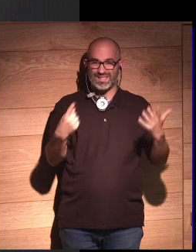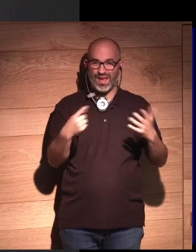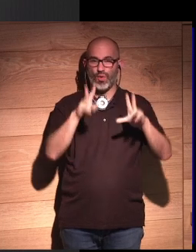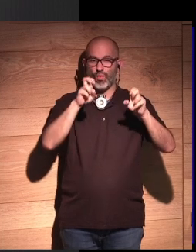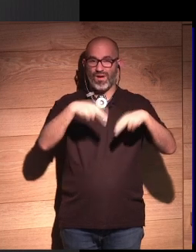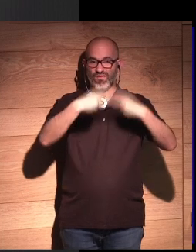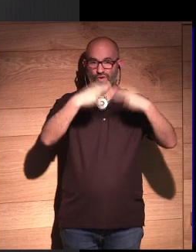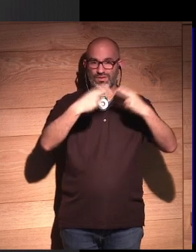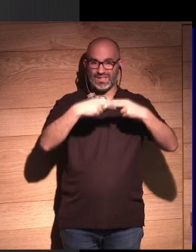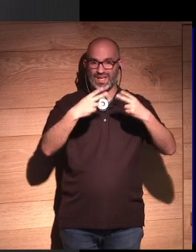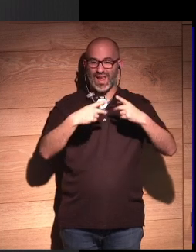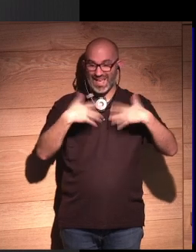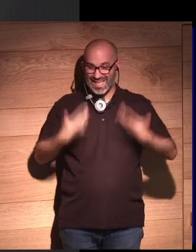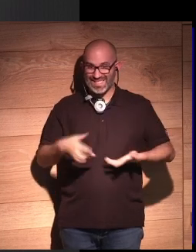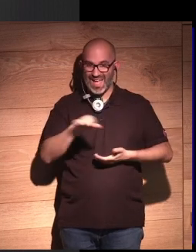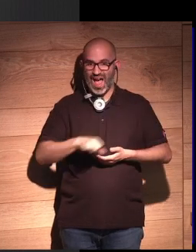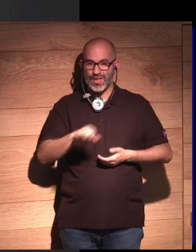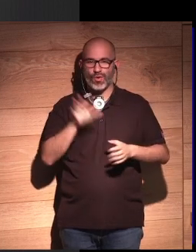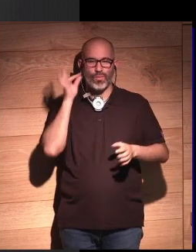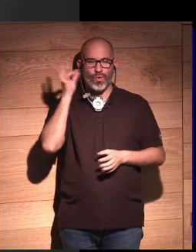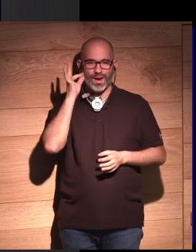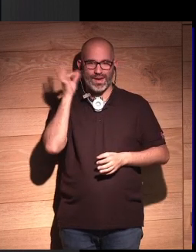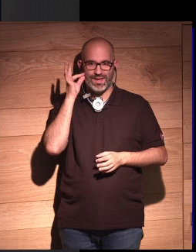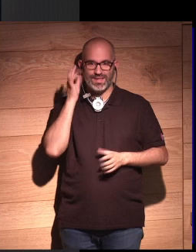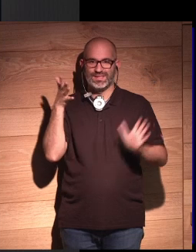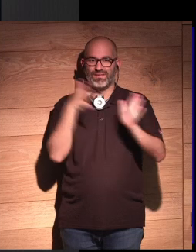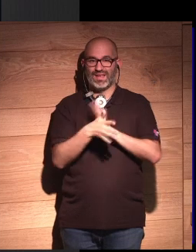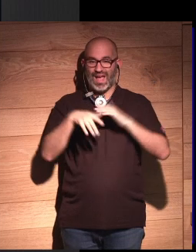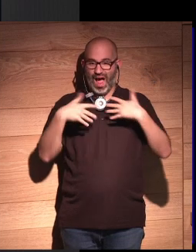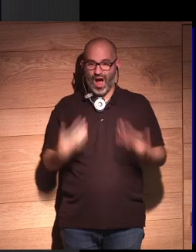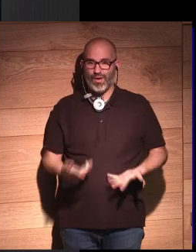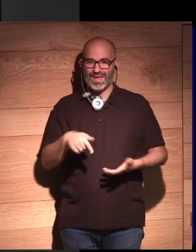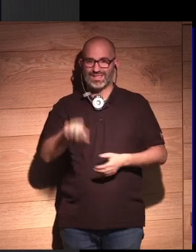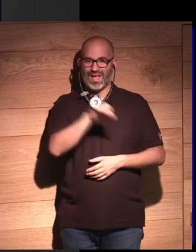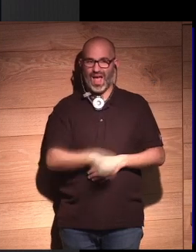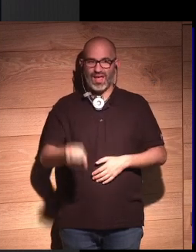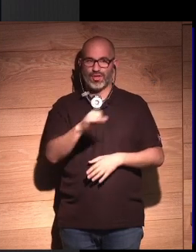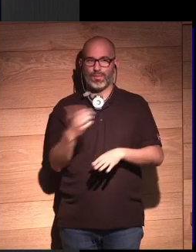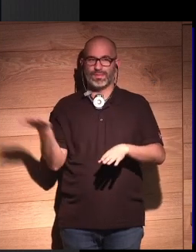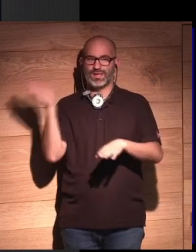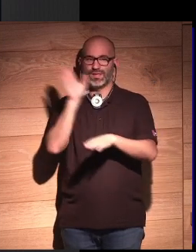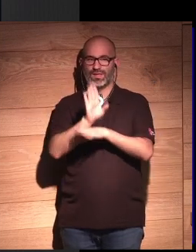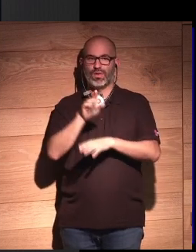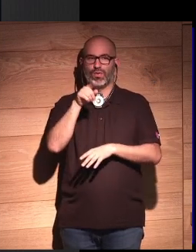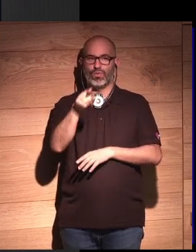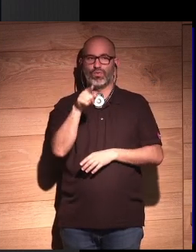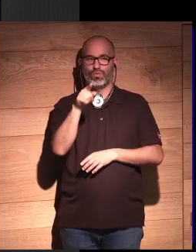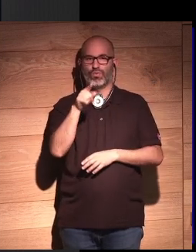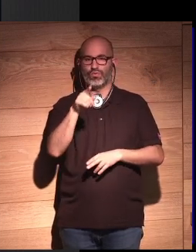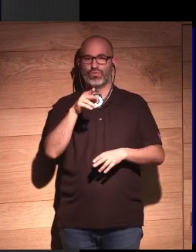year. And this is the year that we featured. One of them was Spheres. This is a